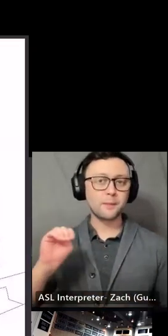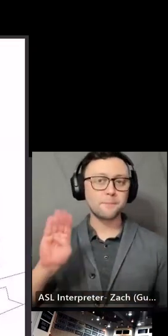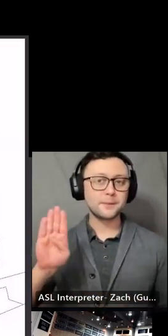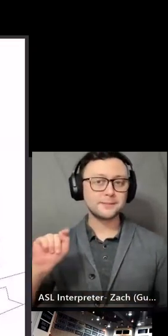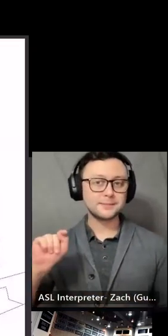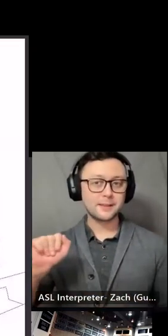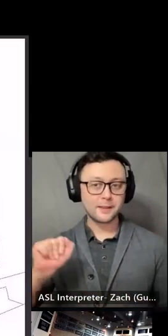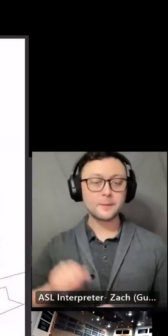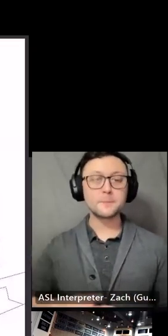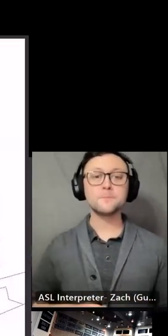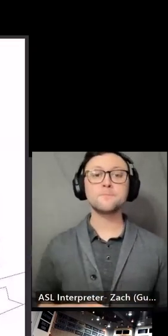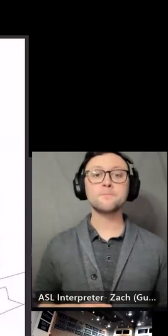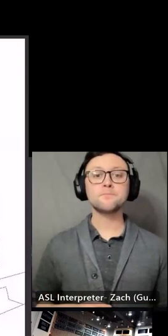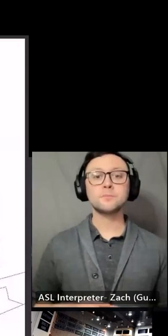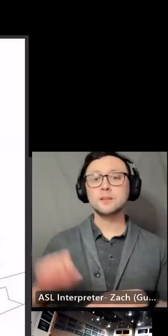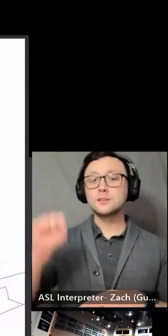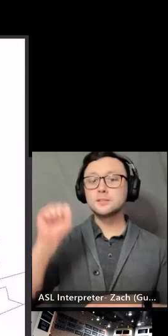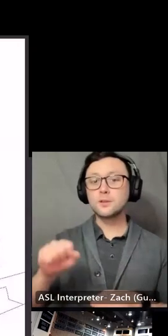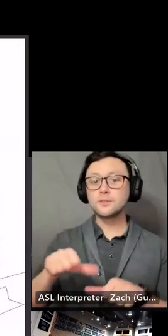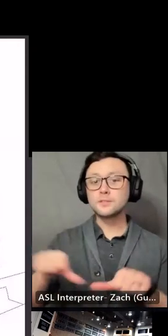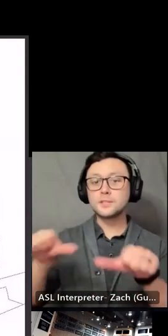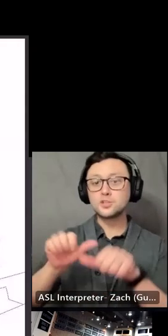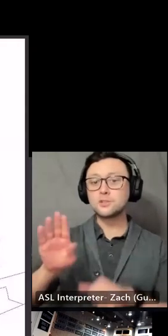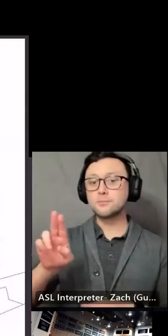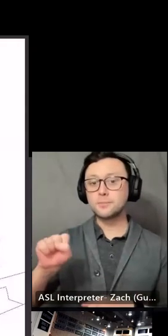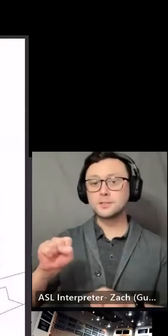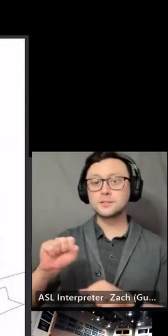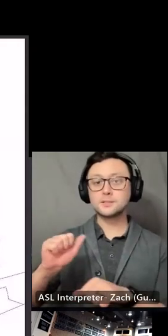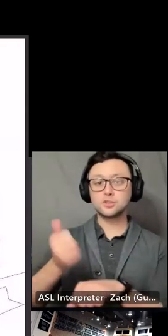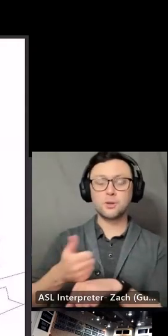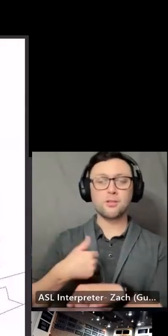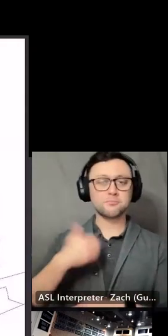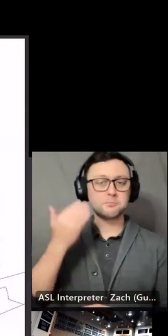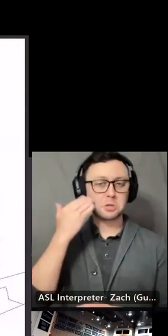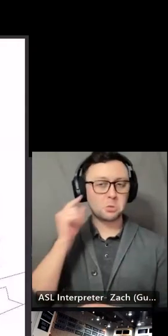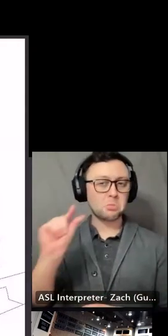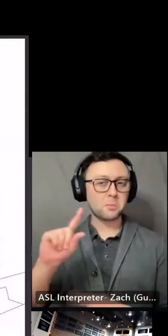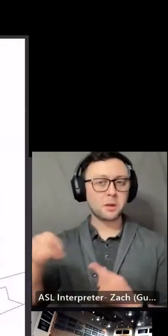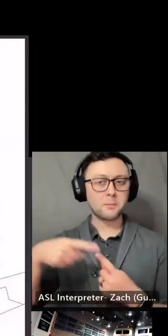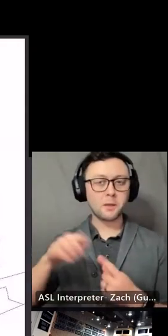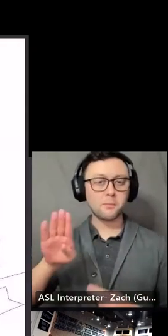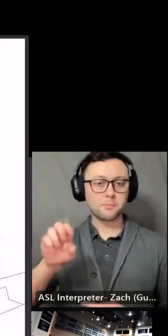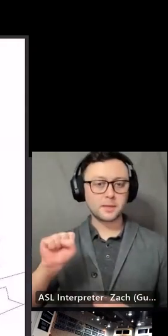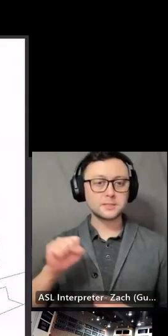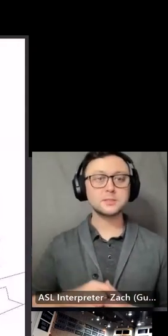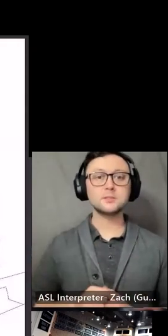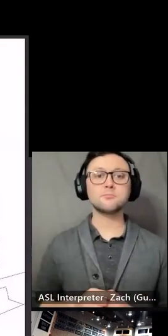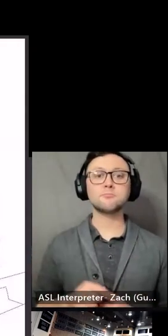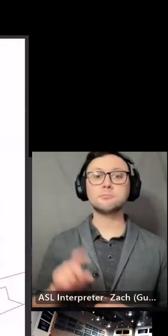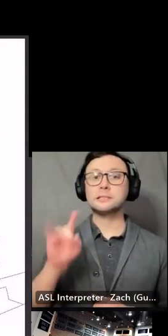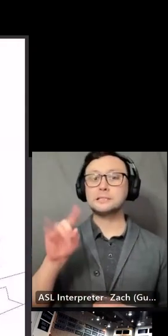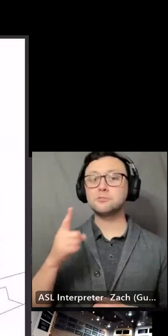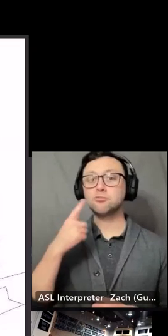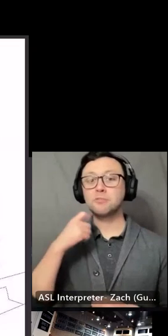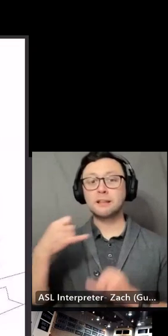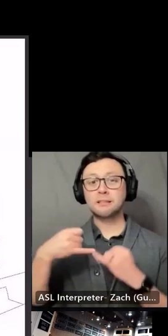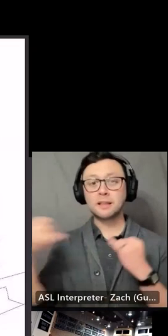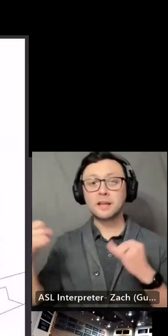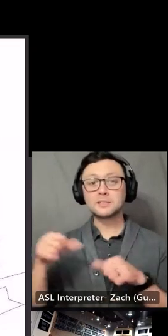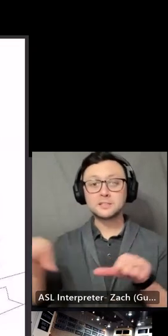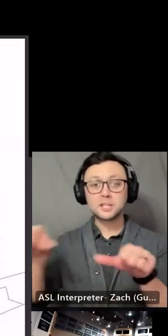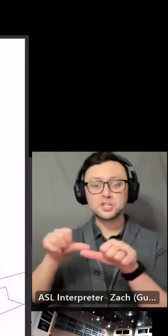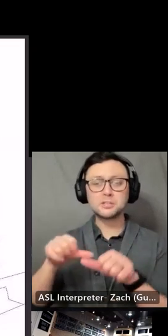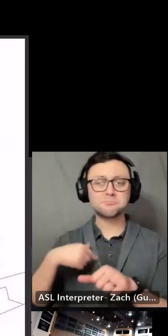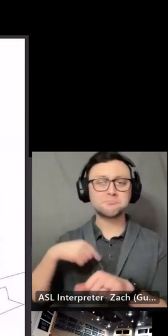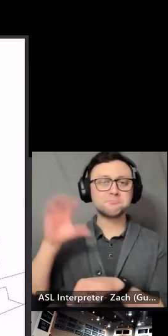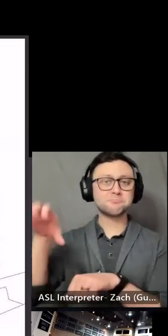did the South Station bus terminal. I know a little bit about buses. I did Charles Red Line Station, the new head house there,